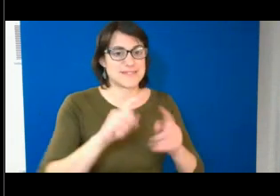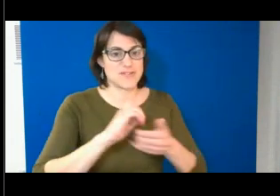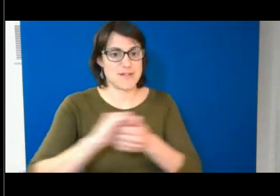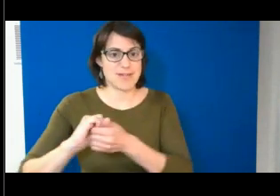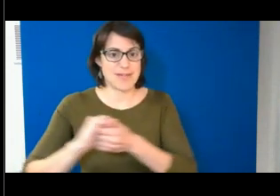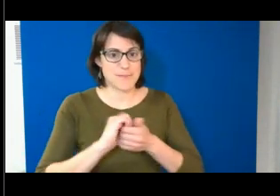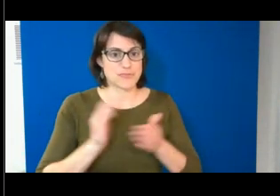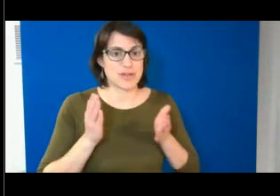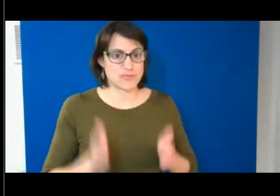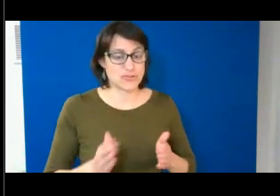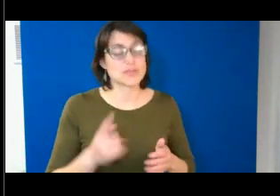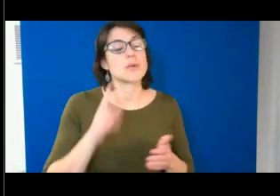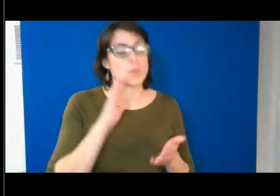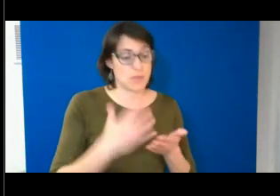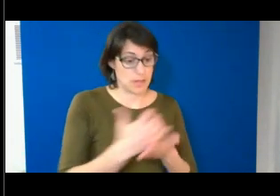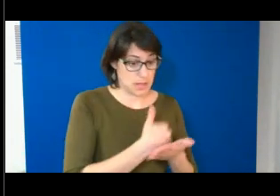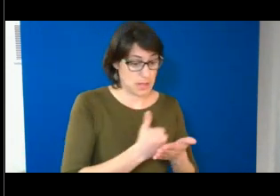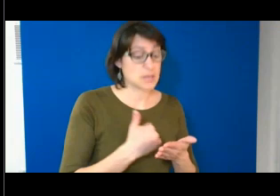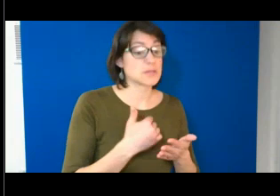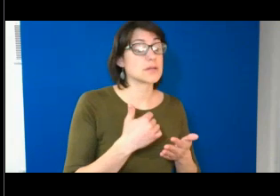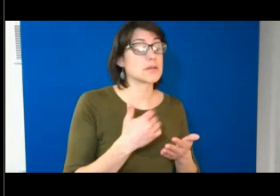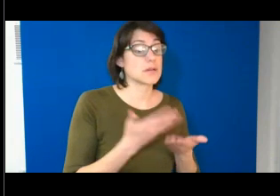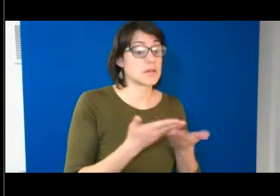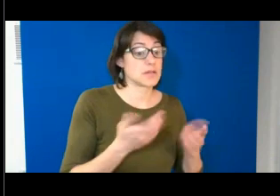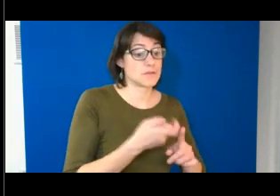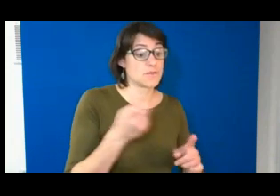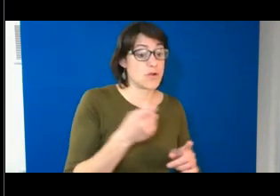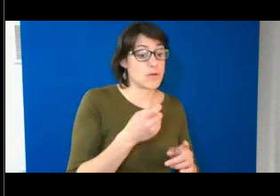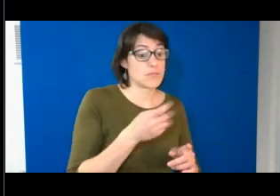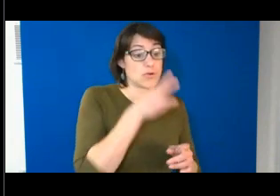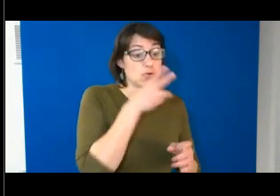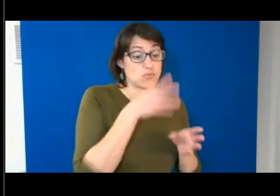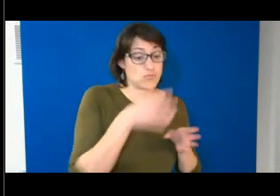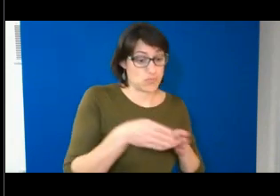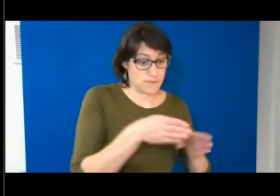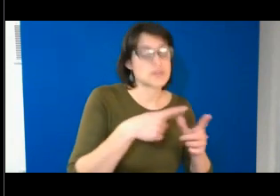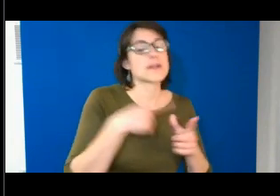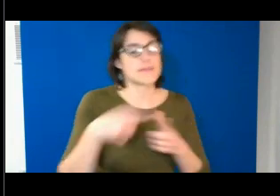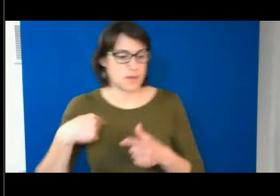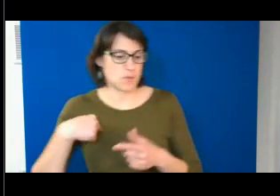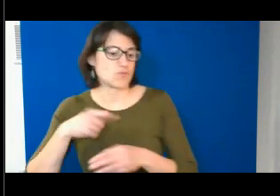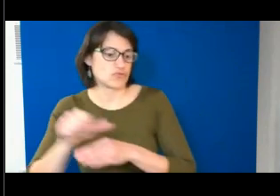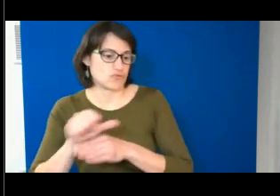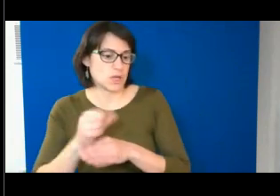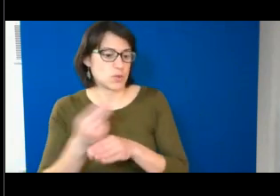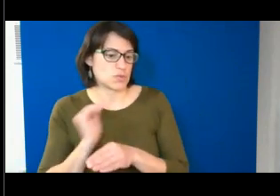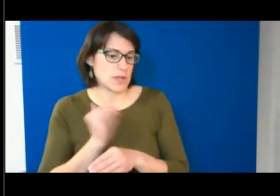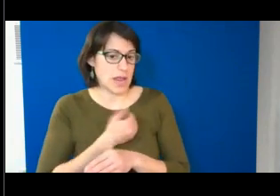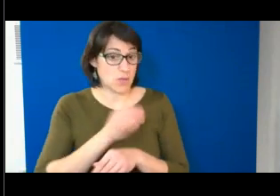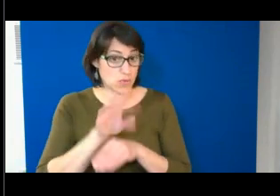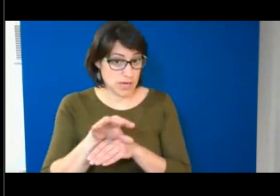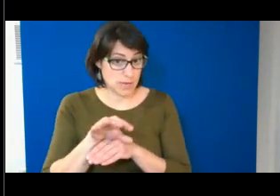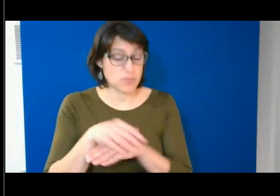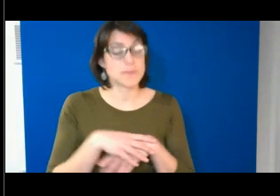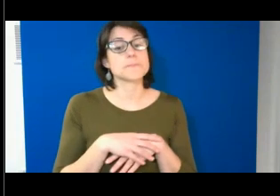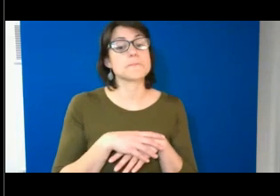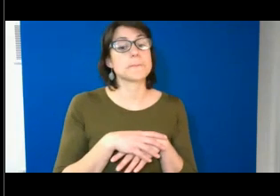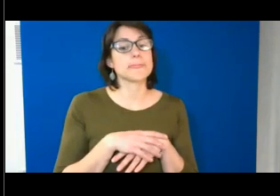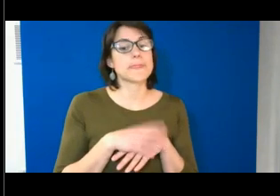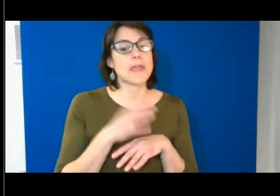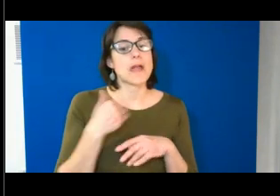the rivers for us. And then we get it, and then we're training using our camera and also hyperspectral camera to